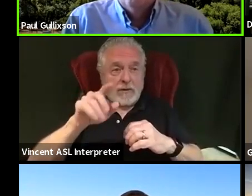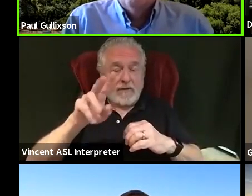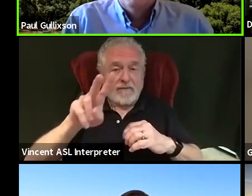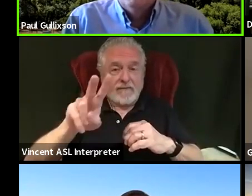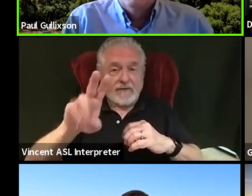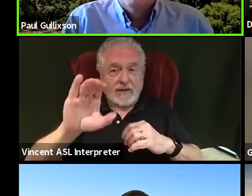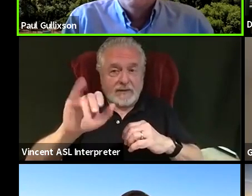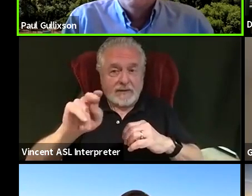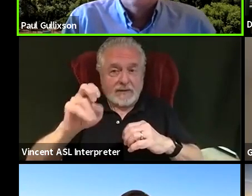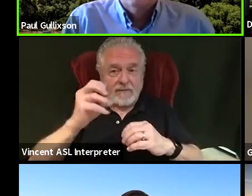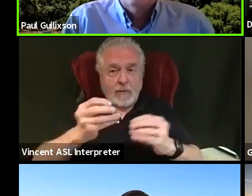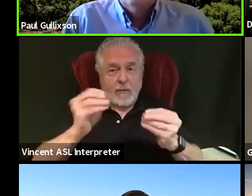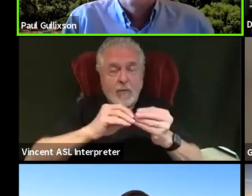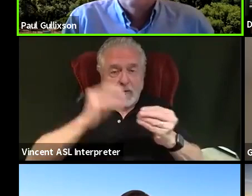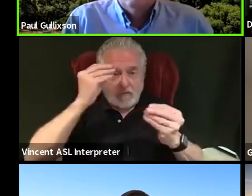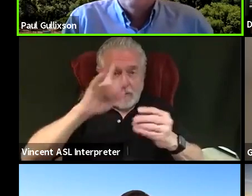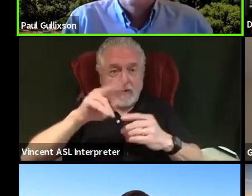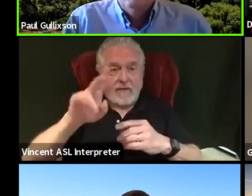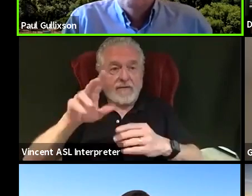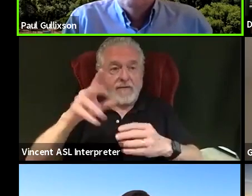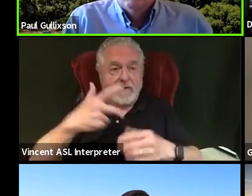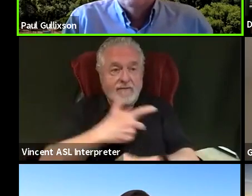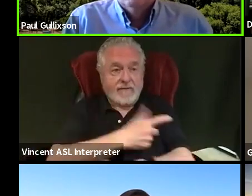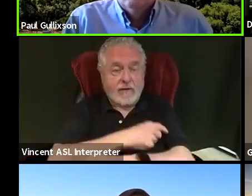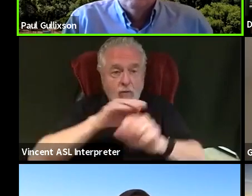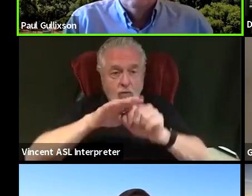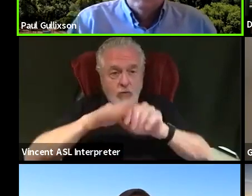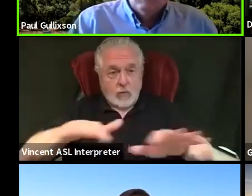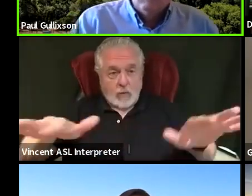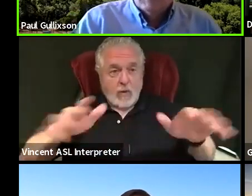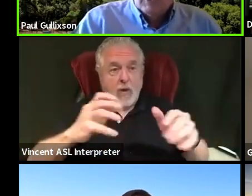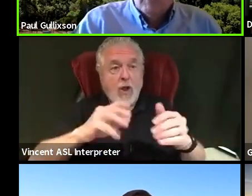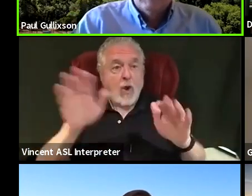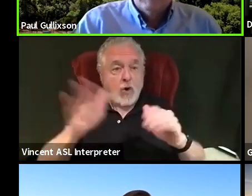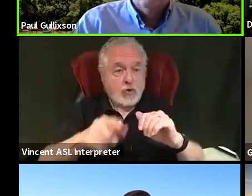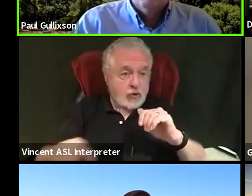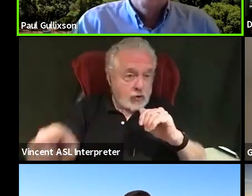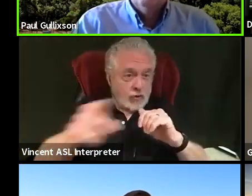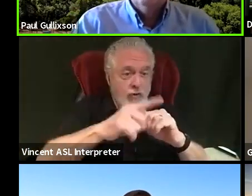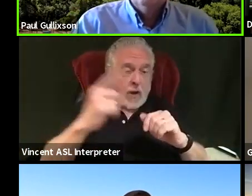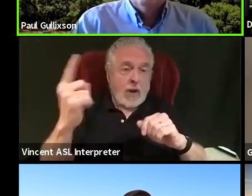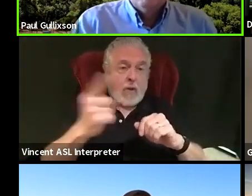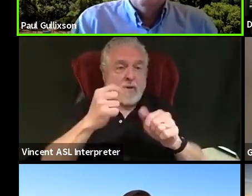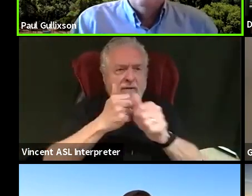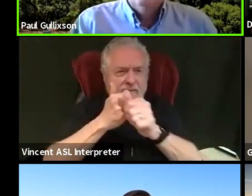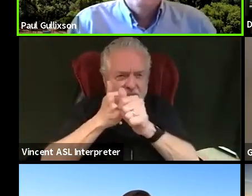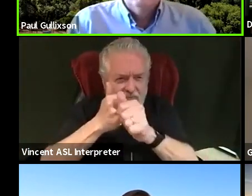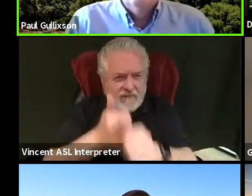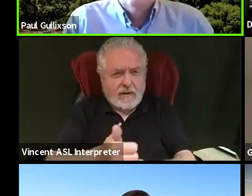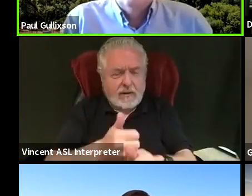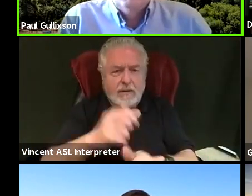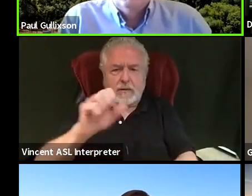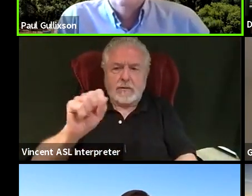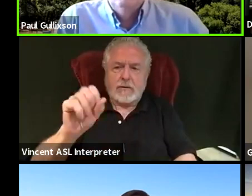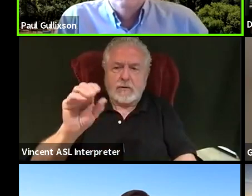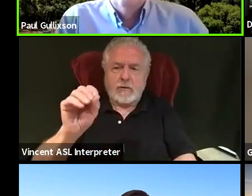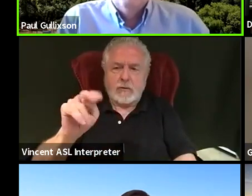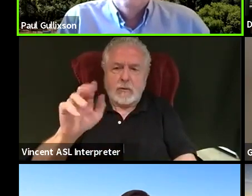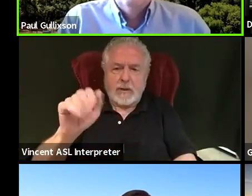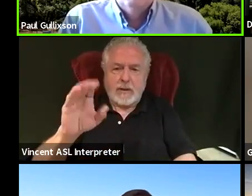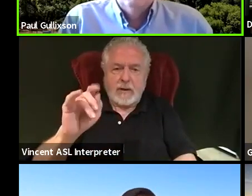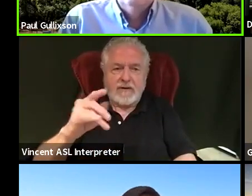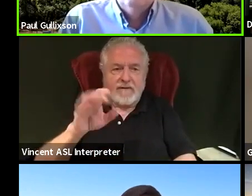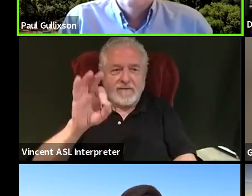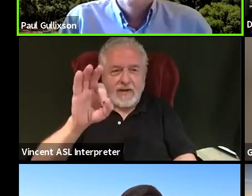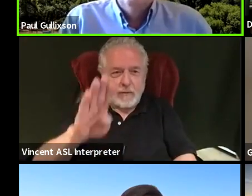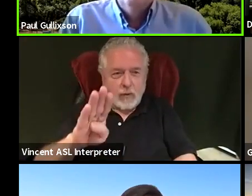socoemergency.org/vaccine for more information on the vaccination rollout. We also urge you, as always, to follow Sonoma County Facebook page